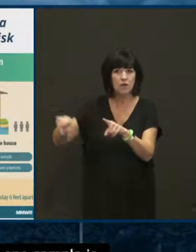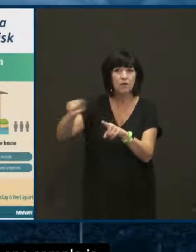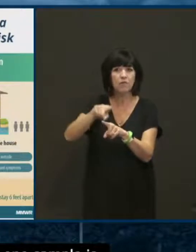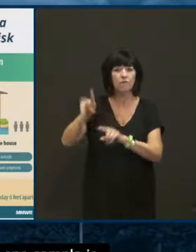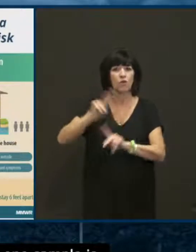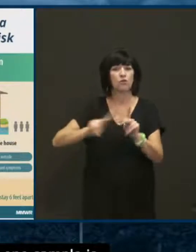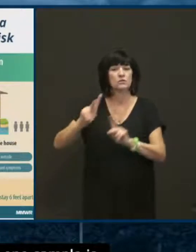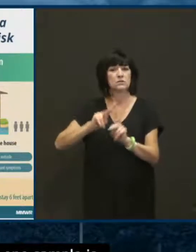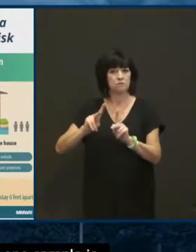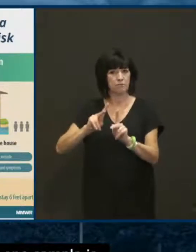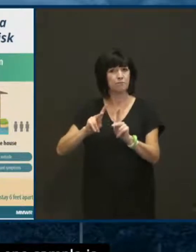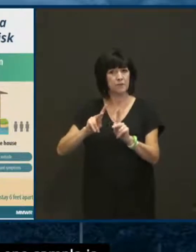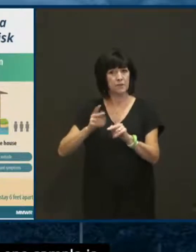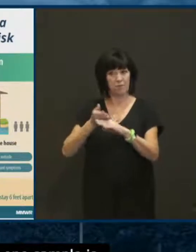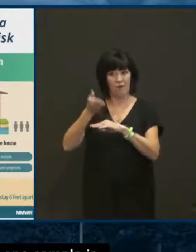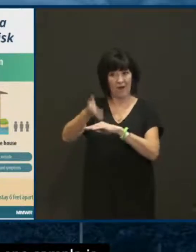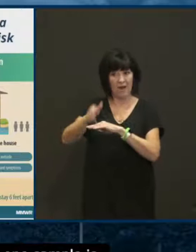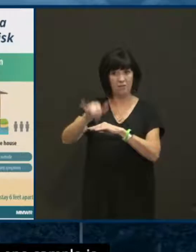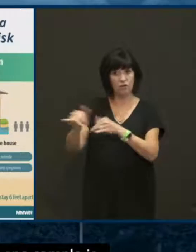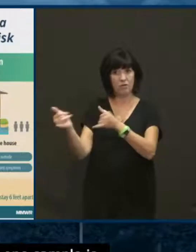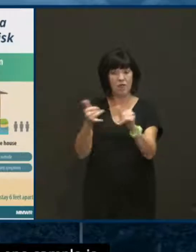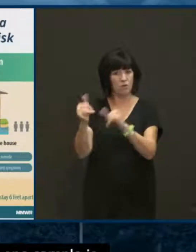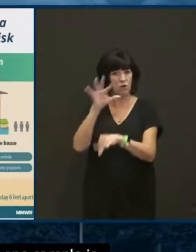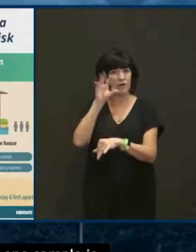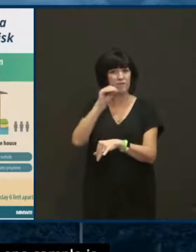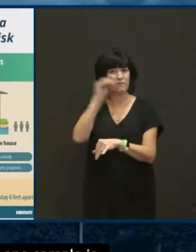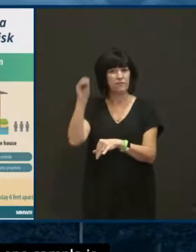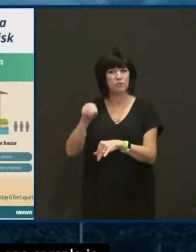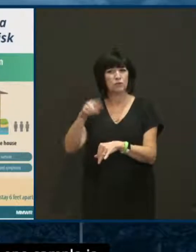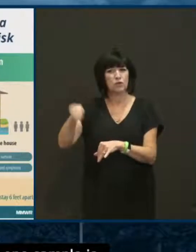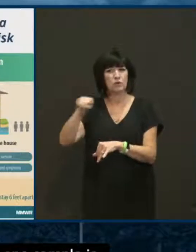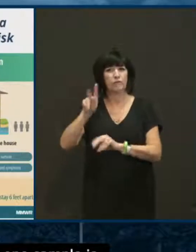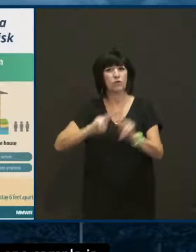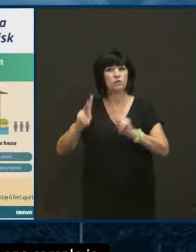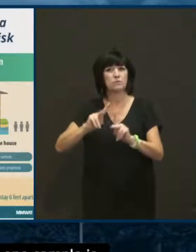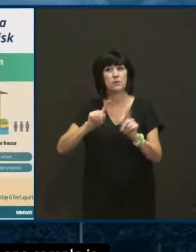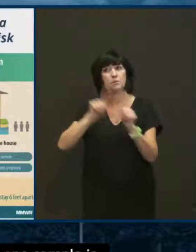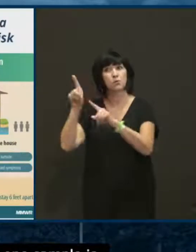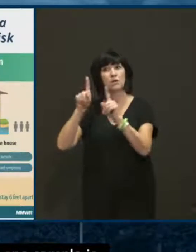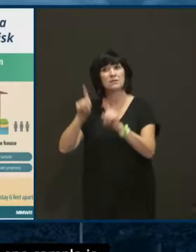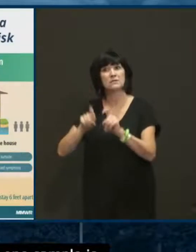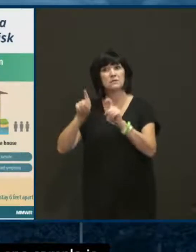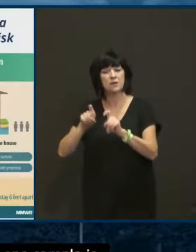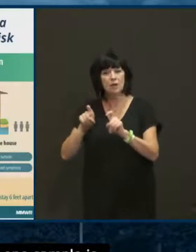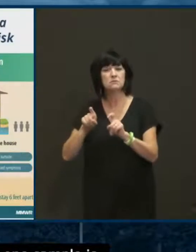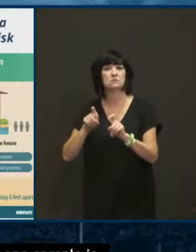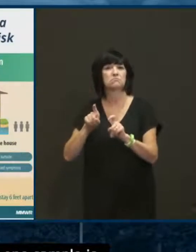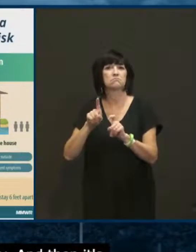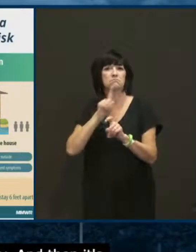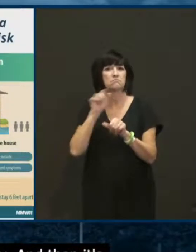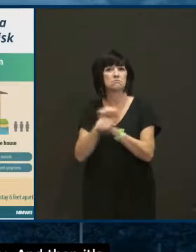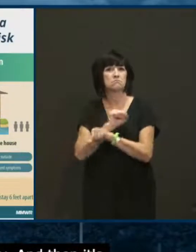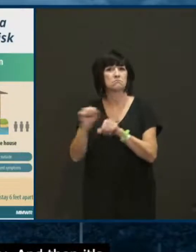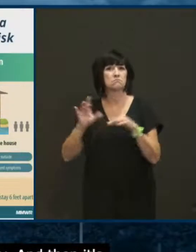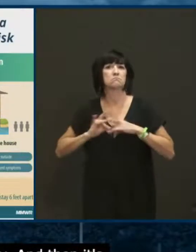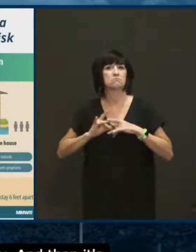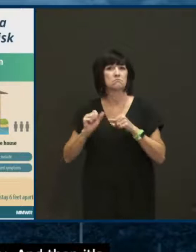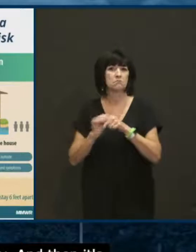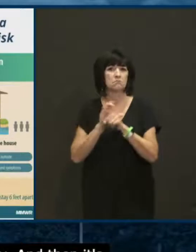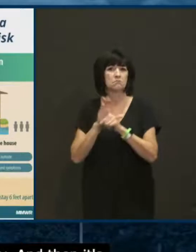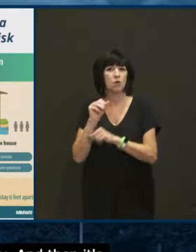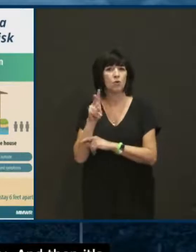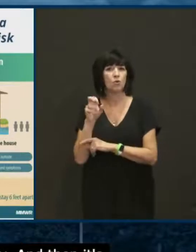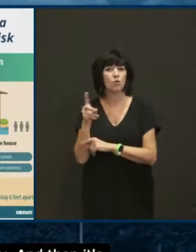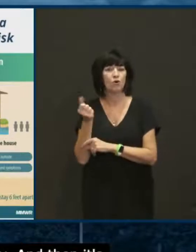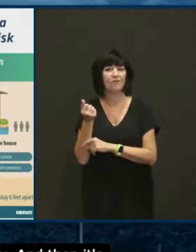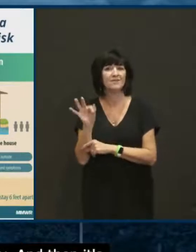positive after that house party. And then it's easy to see how when you have a cluster of infections like that and